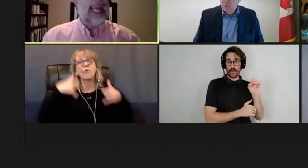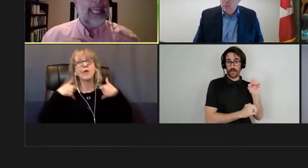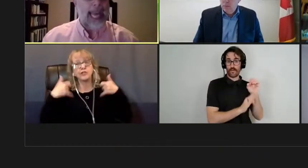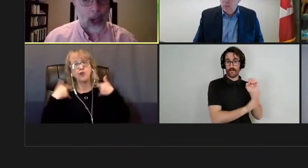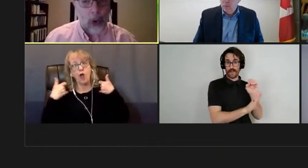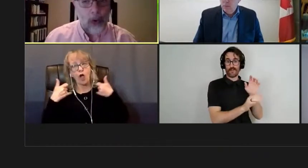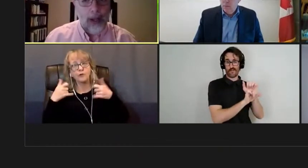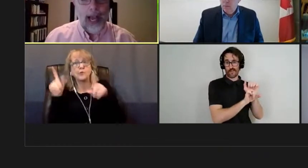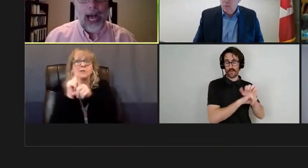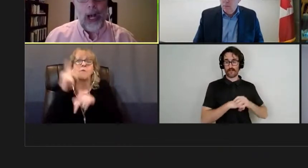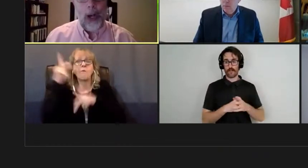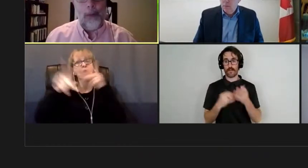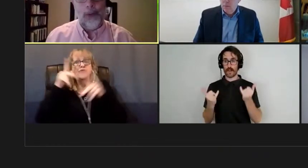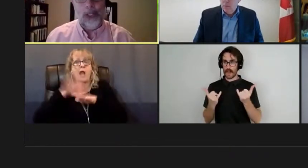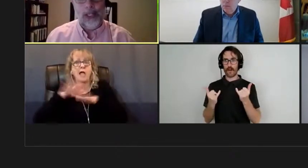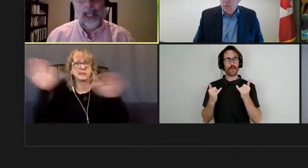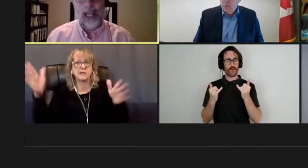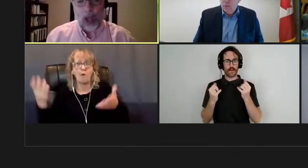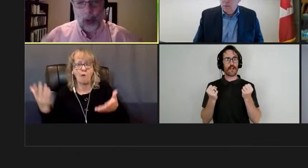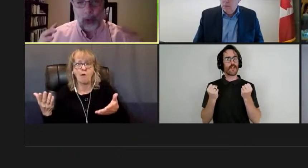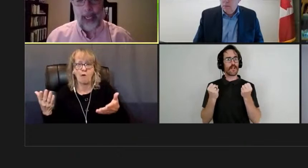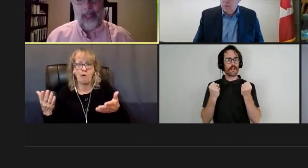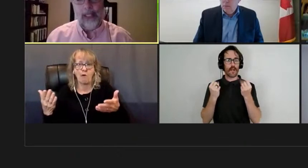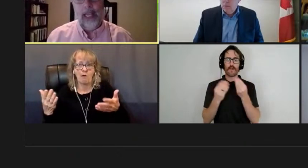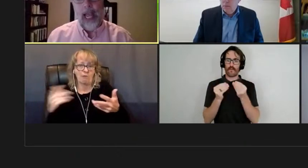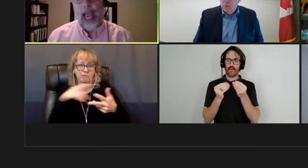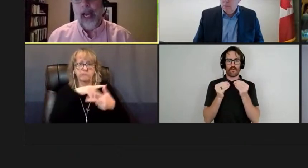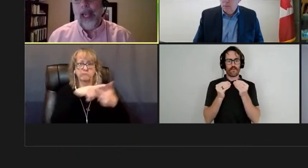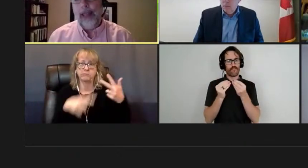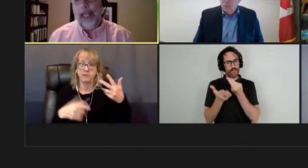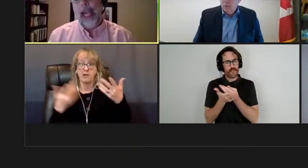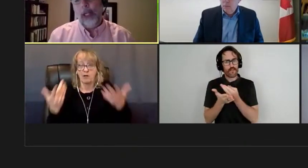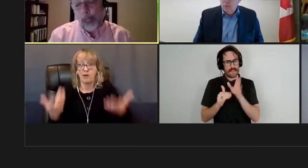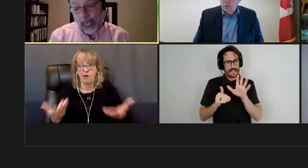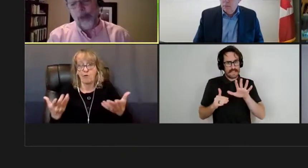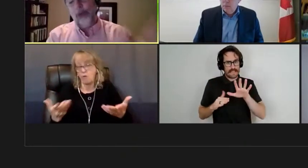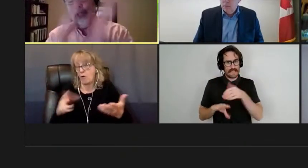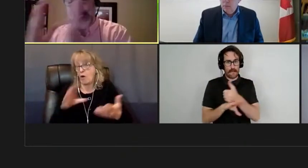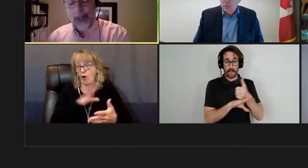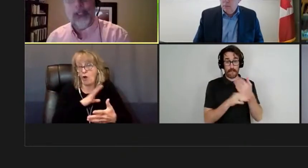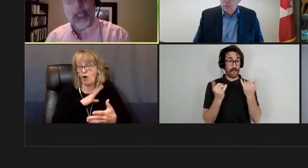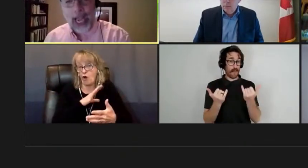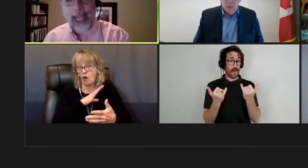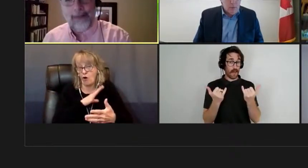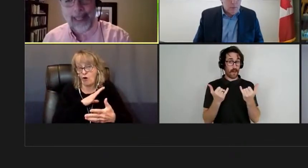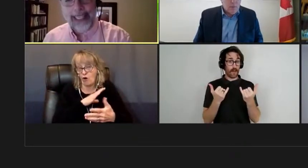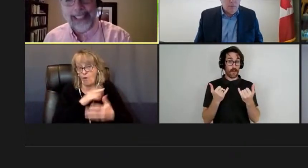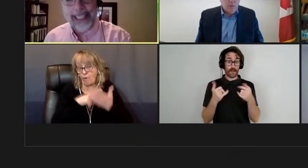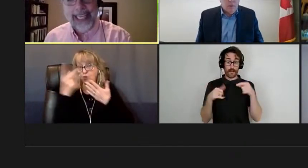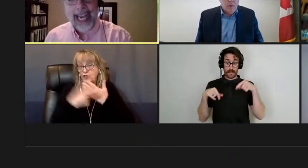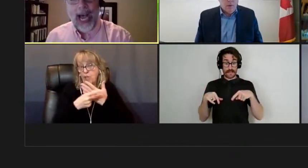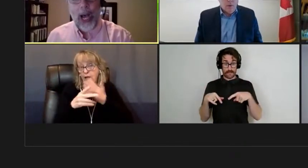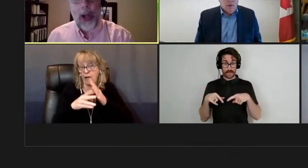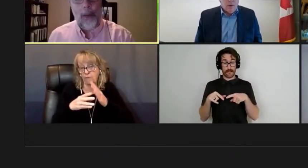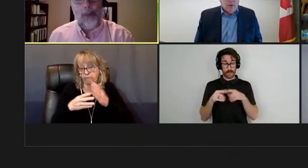happening now, just while we're in this. And I think as we get through the other side of this,